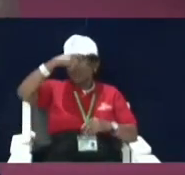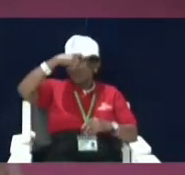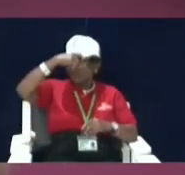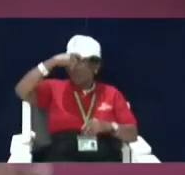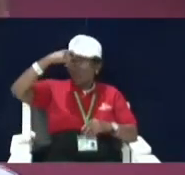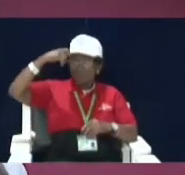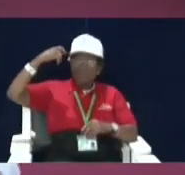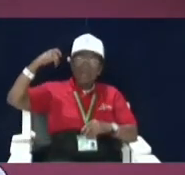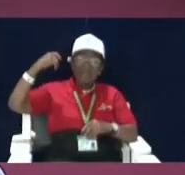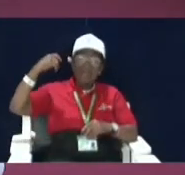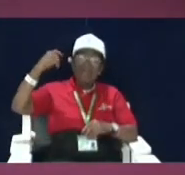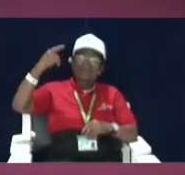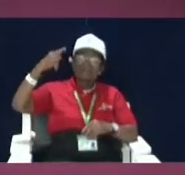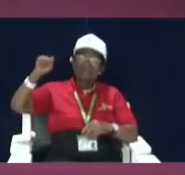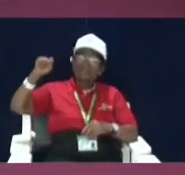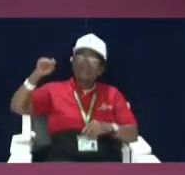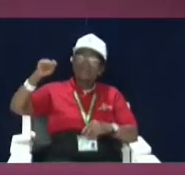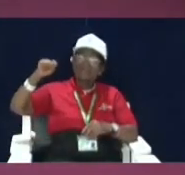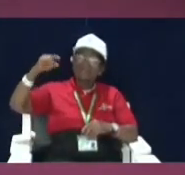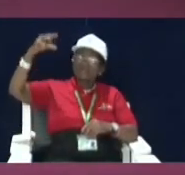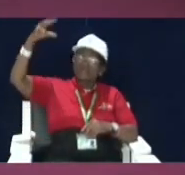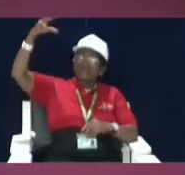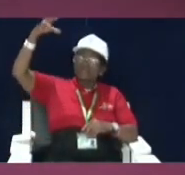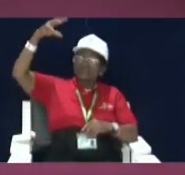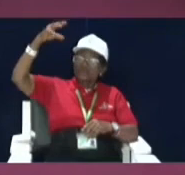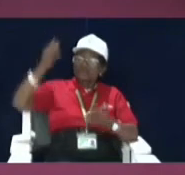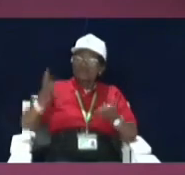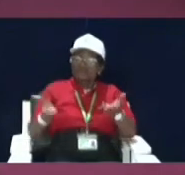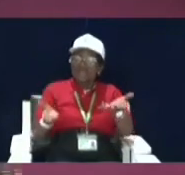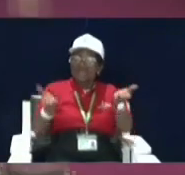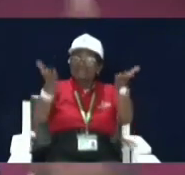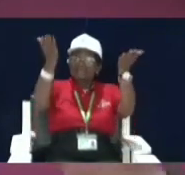the sun rises early